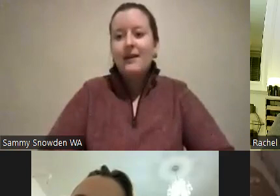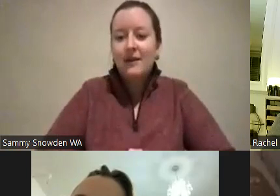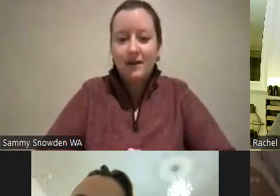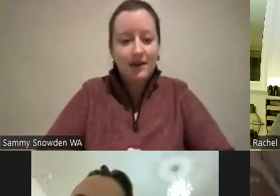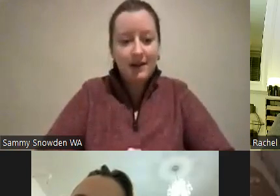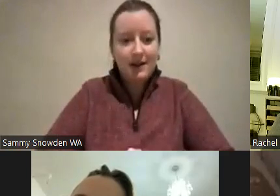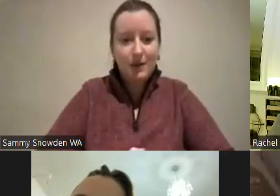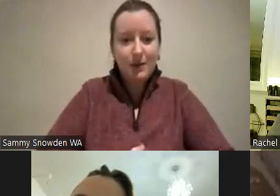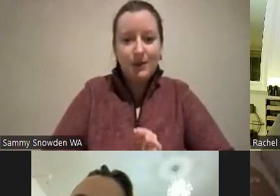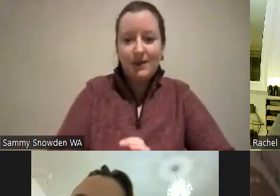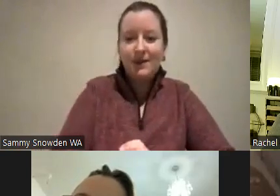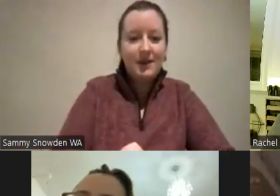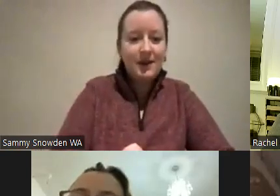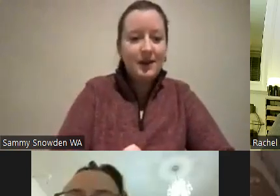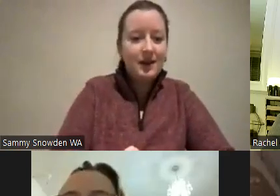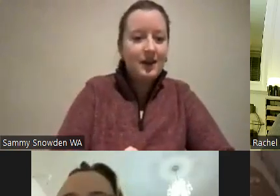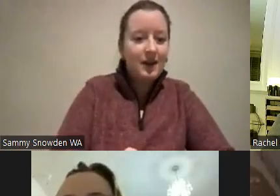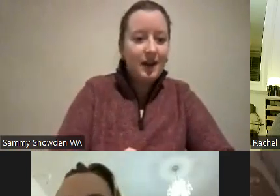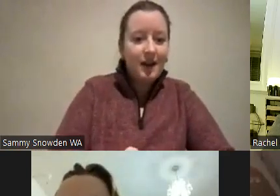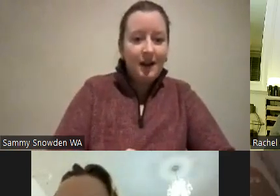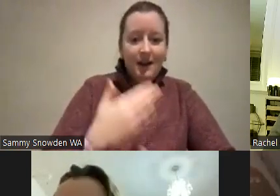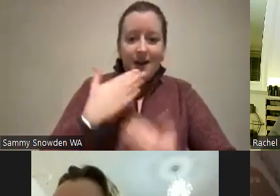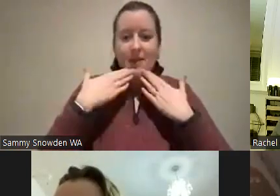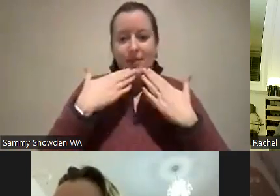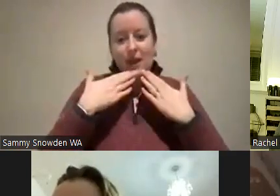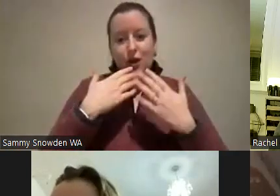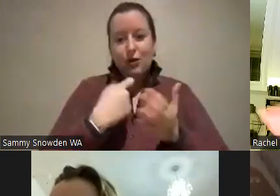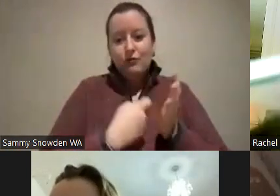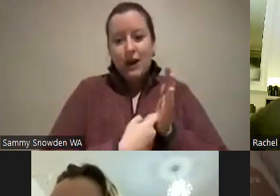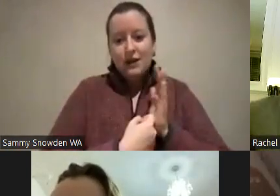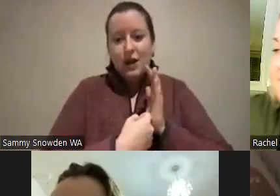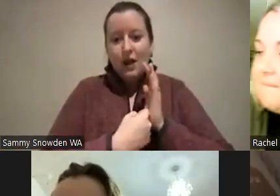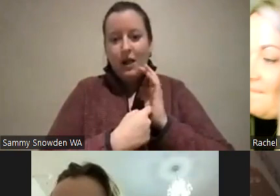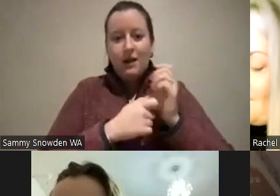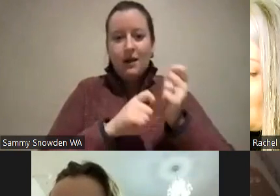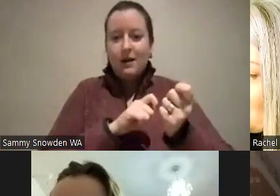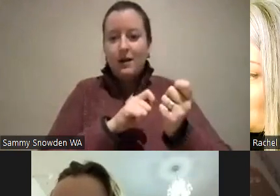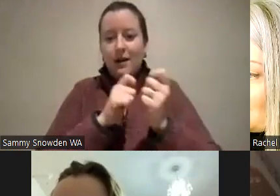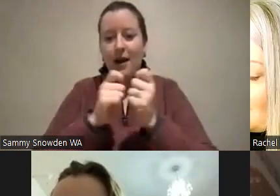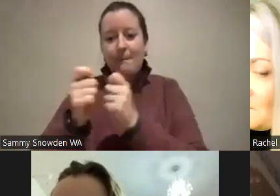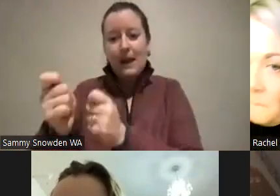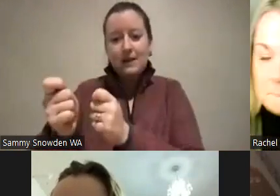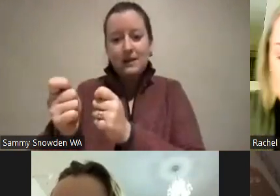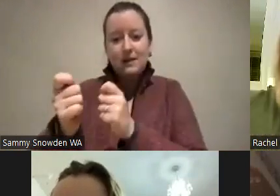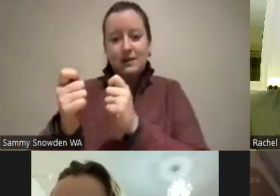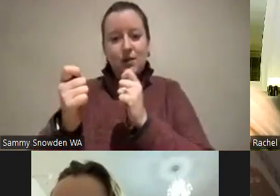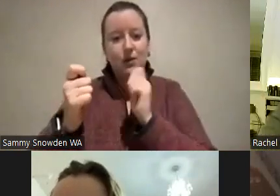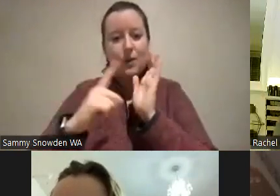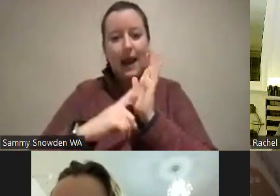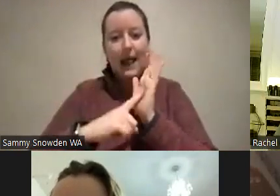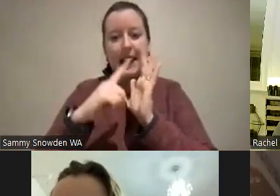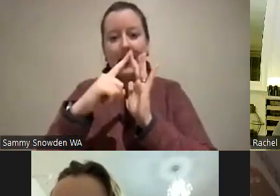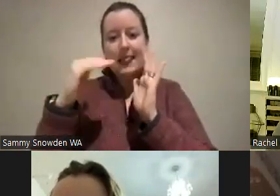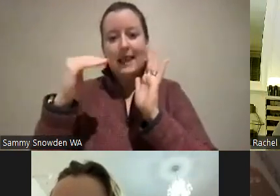Thank you, Rachel. That was great. So we're going to hand over to Liz now, who's going to talk to us about the omegas, please.